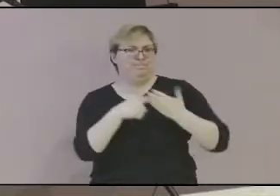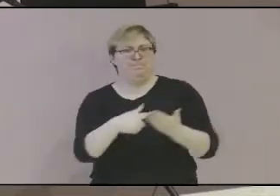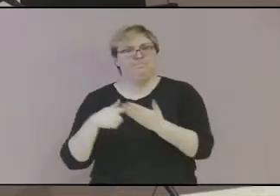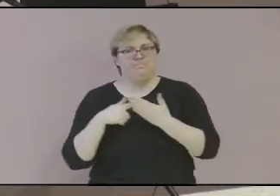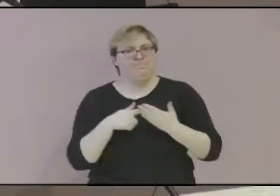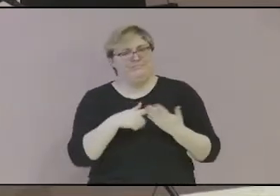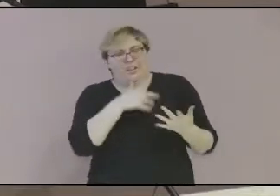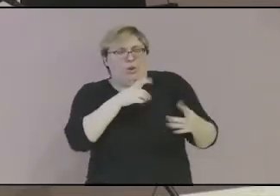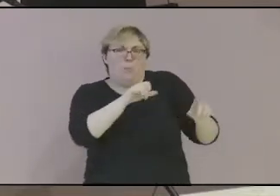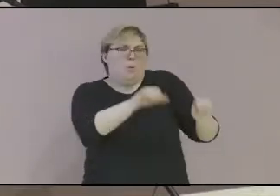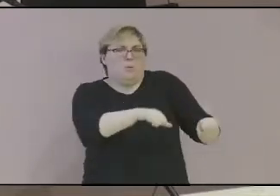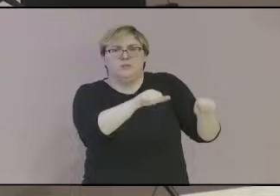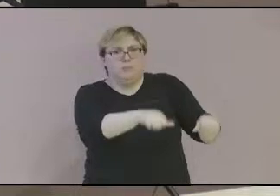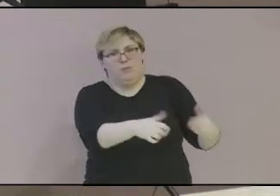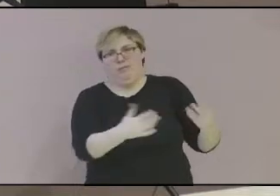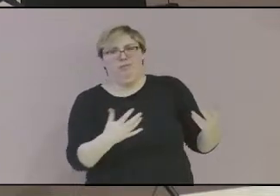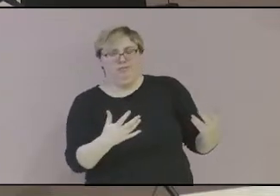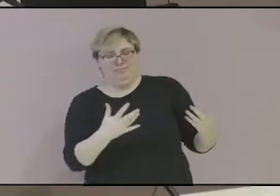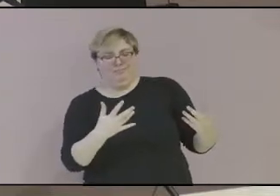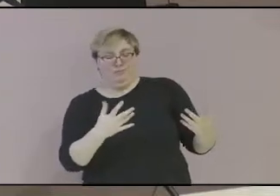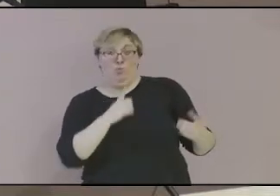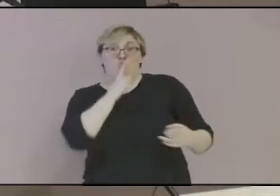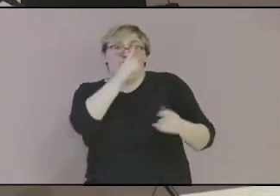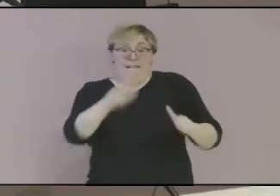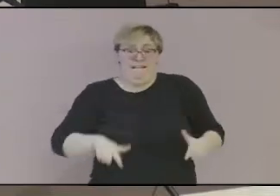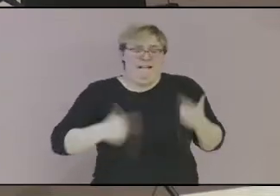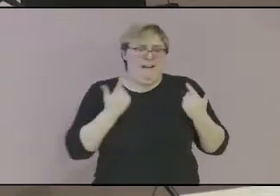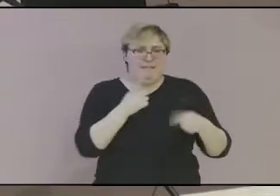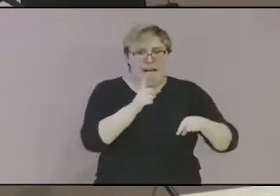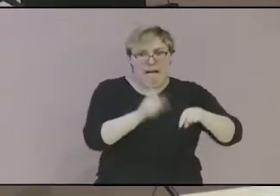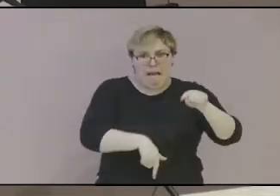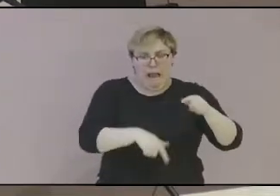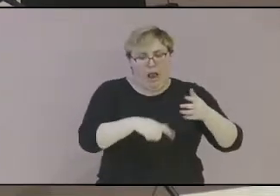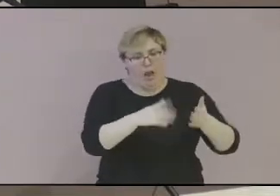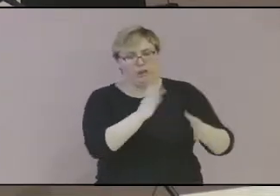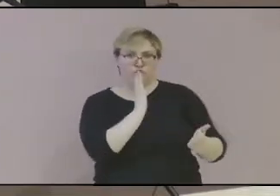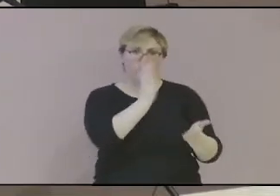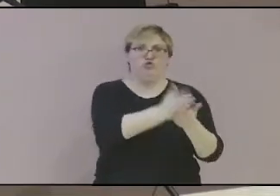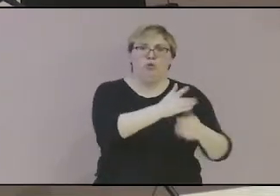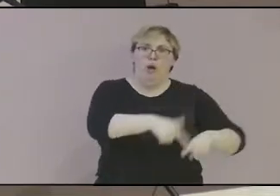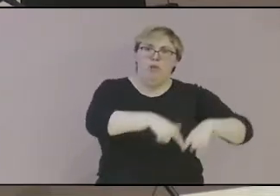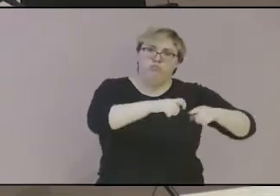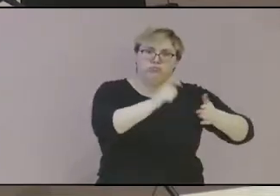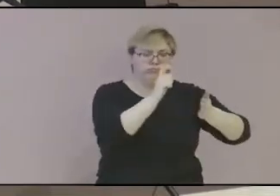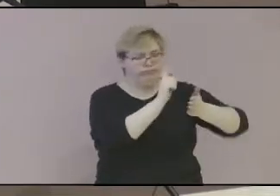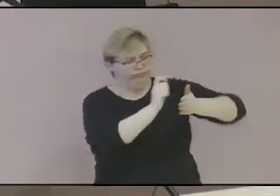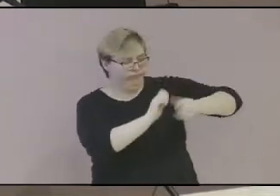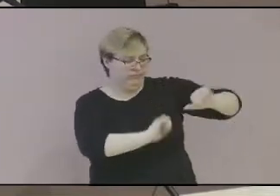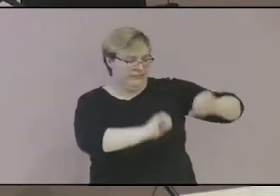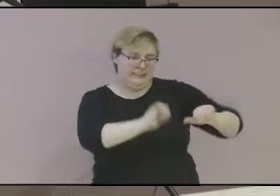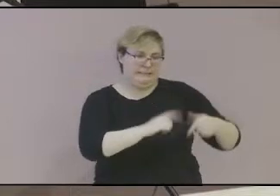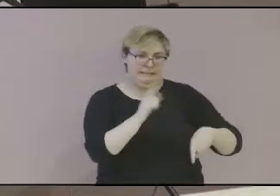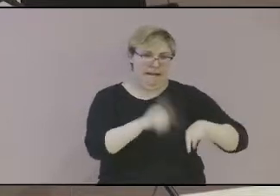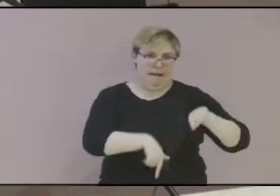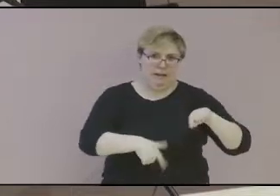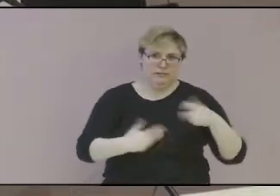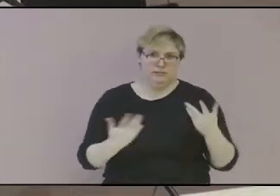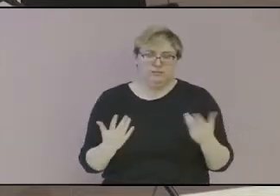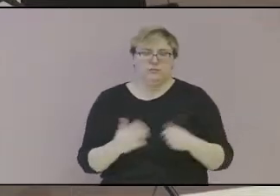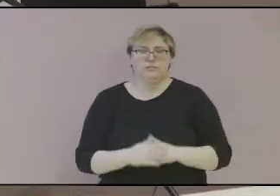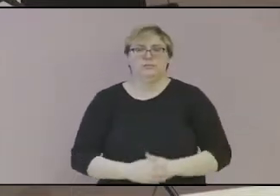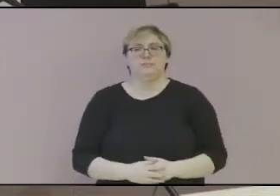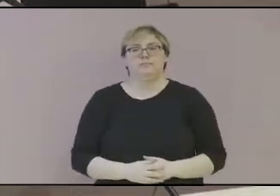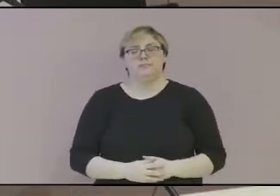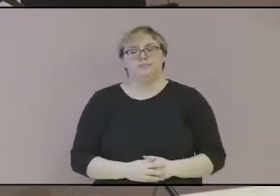step, the controversial step, SOFA scoring was meant to be applied, again in the guidelines that this group came up with,